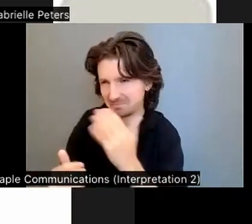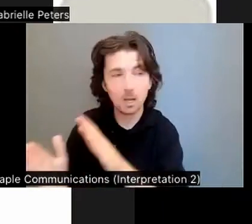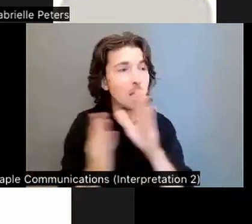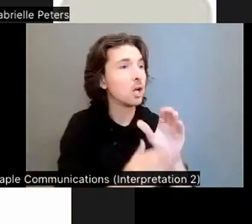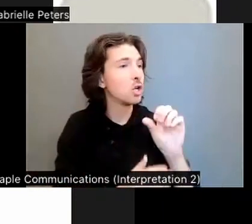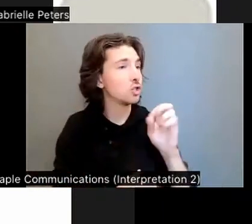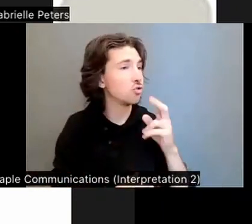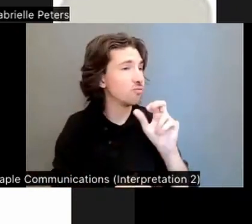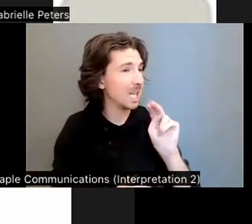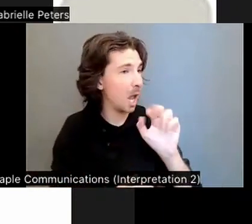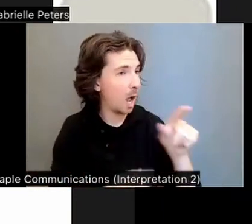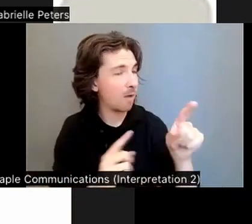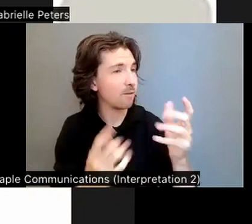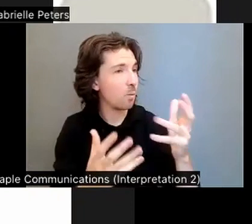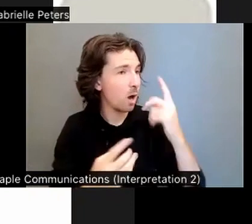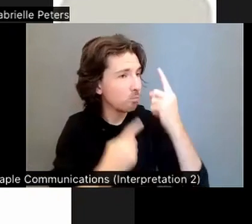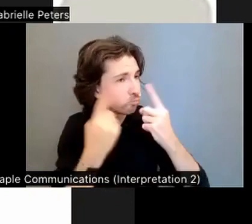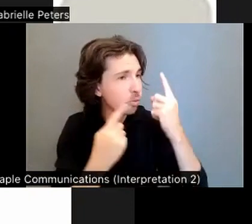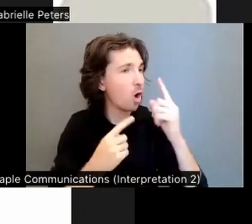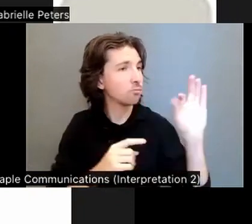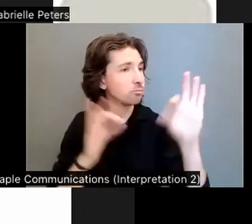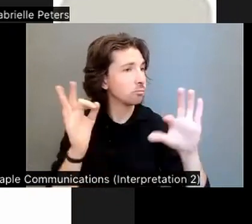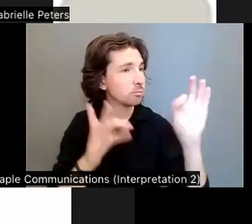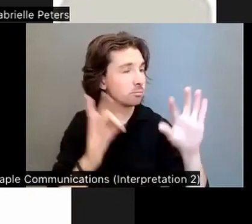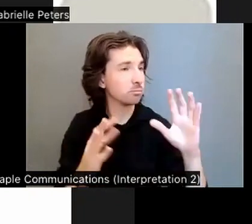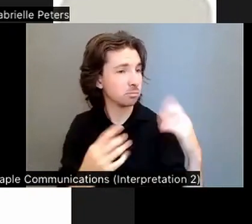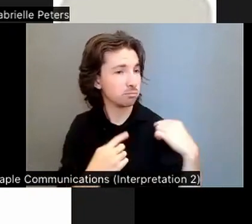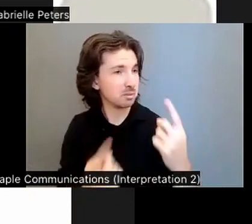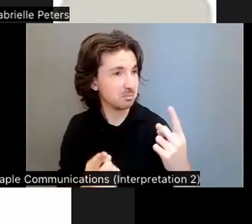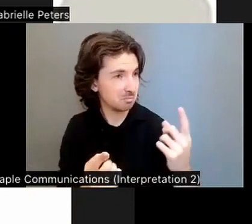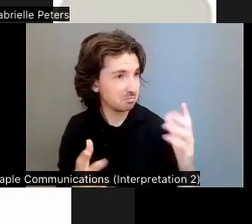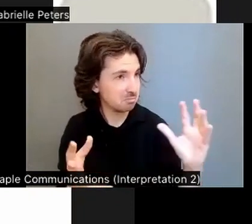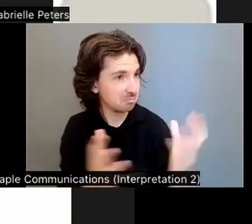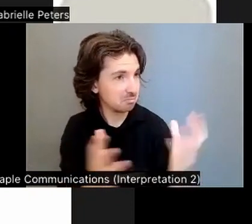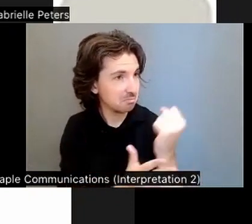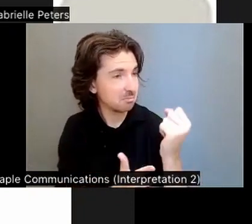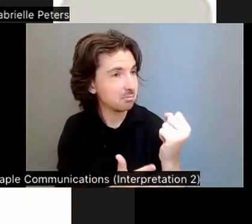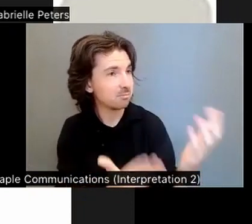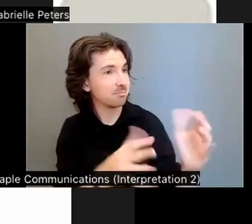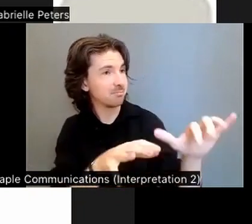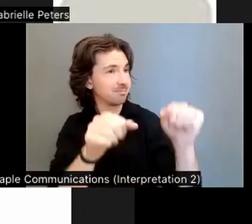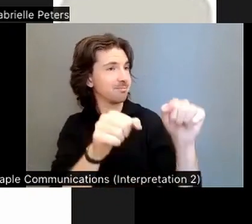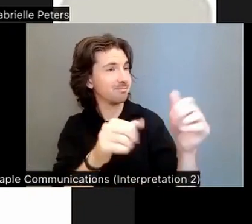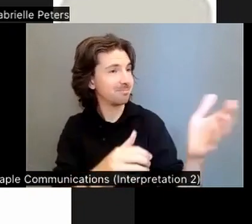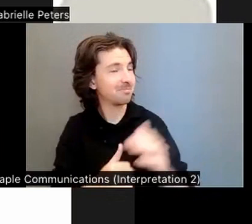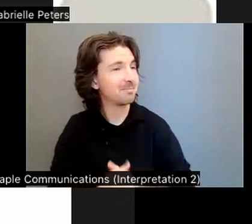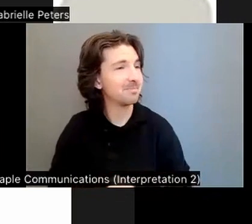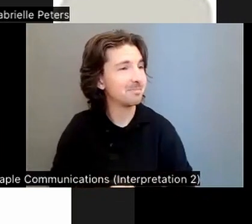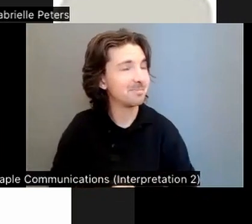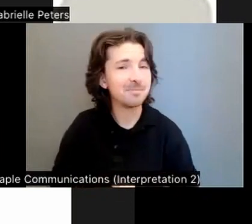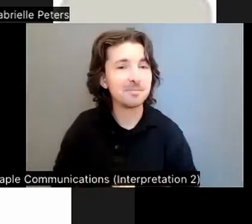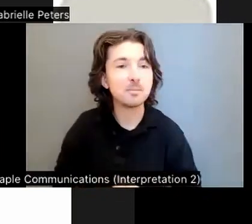thoughts on what has been shared thus far, the floor is yours. Thank you,